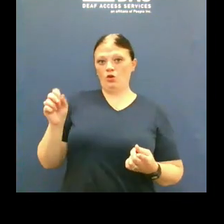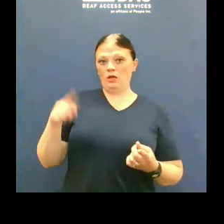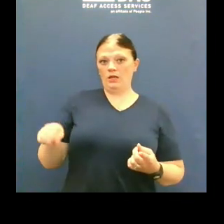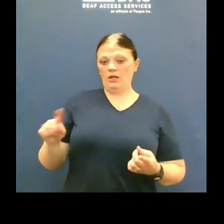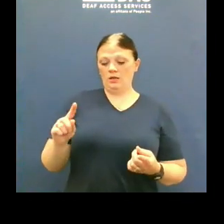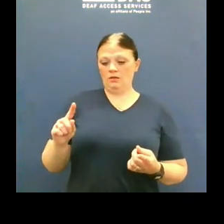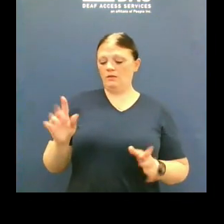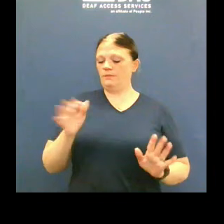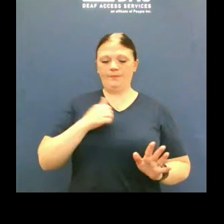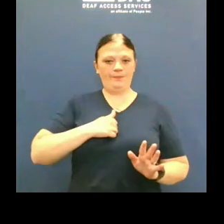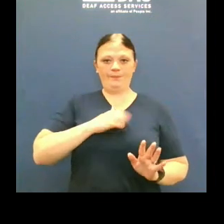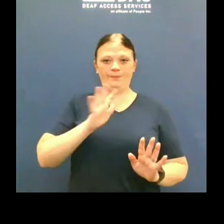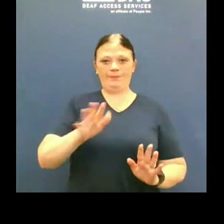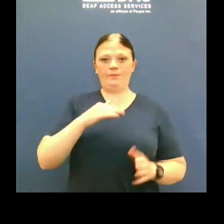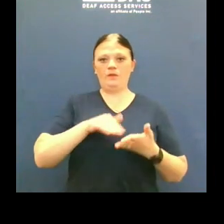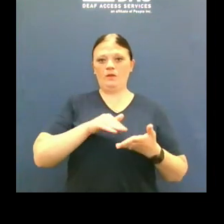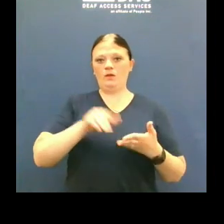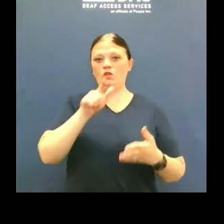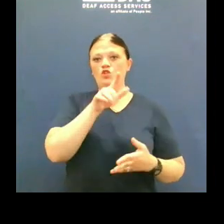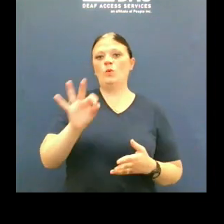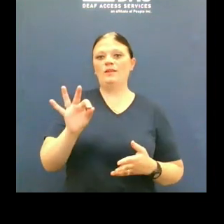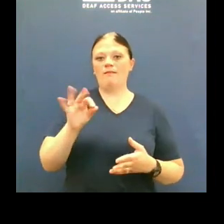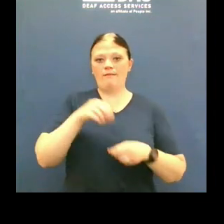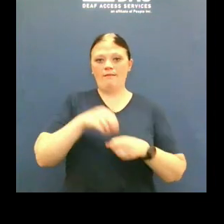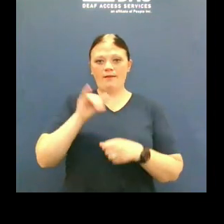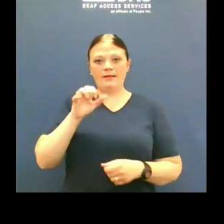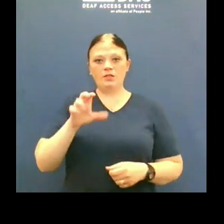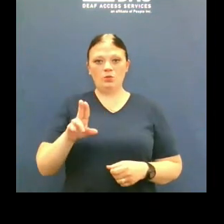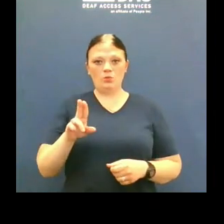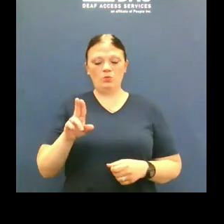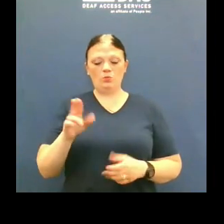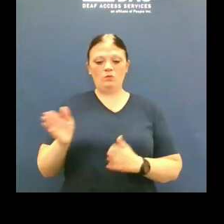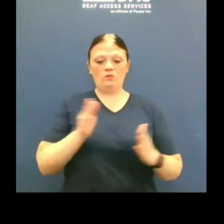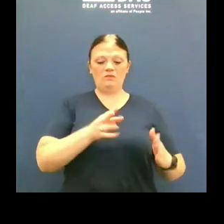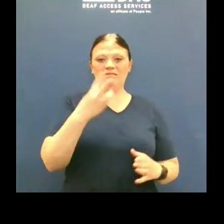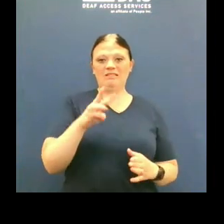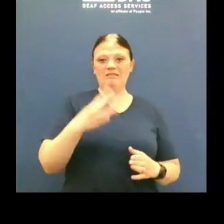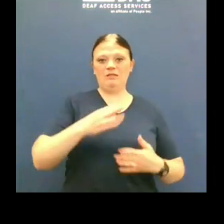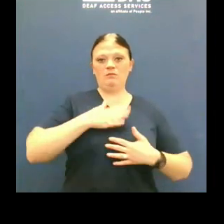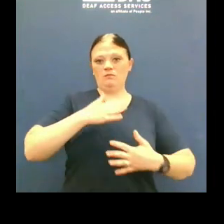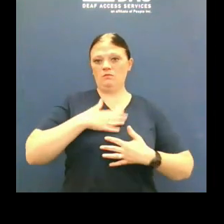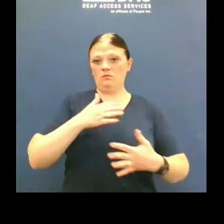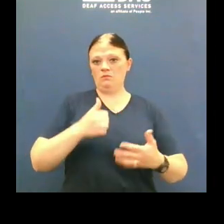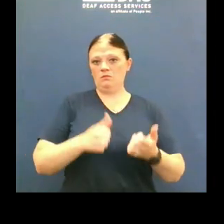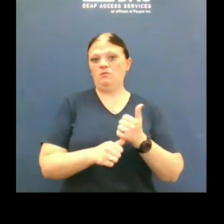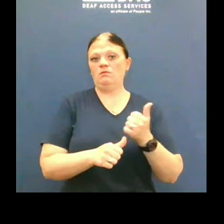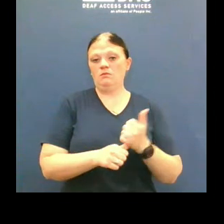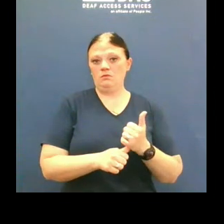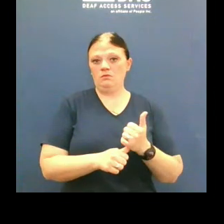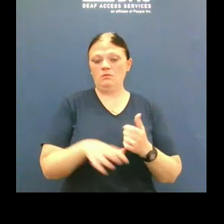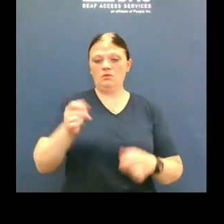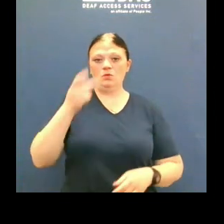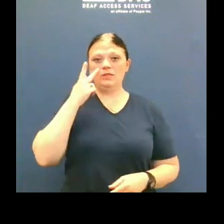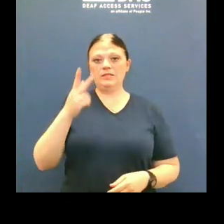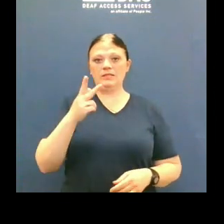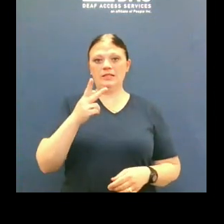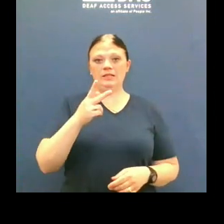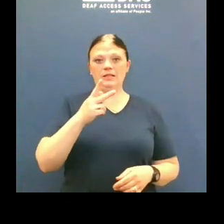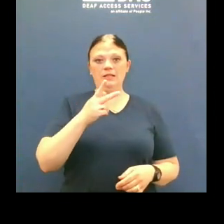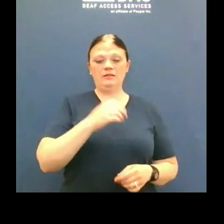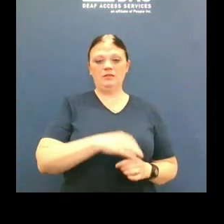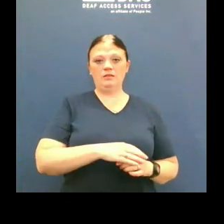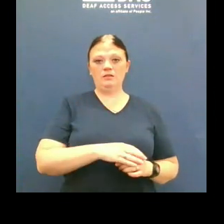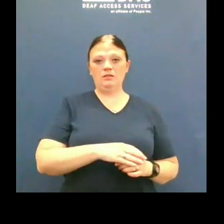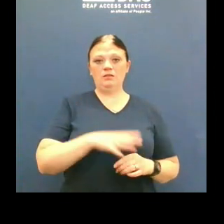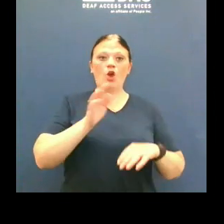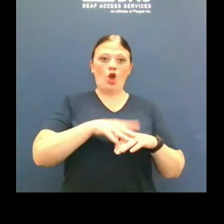individuals were in the ICU unit, and 16 had an airway assist. And as you can see from the graph